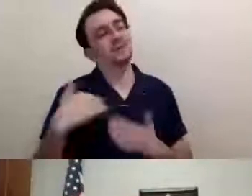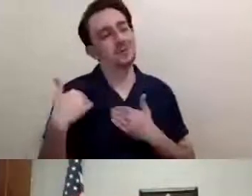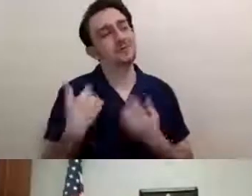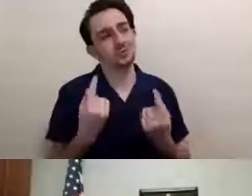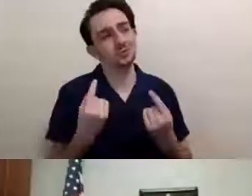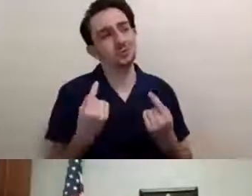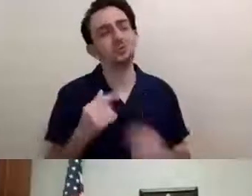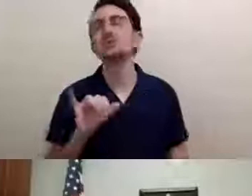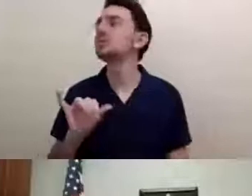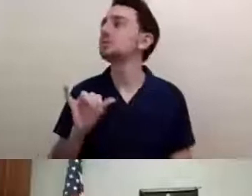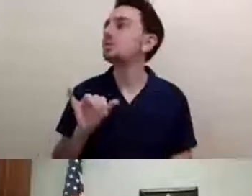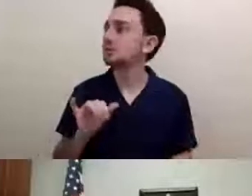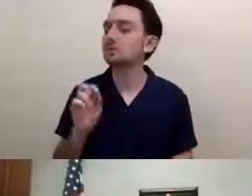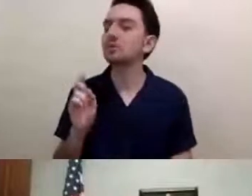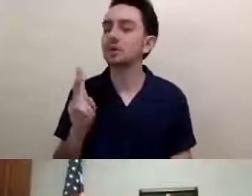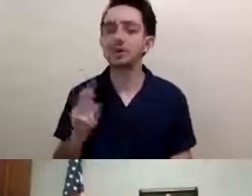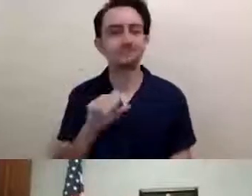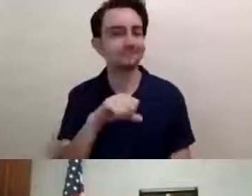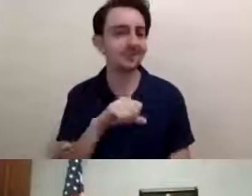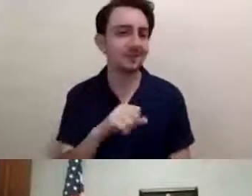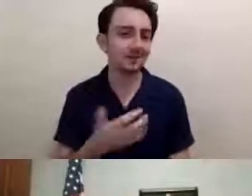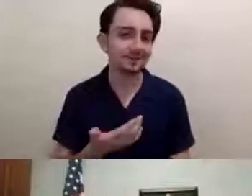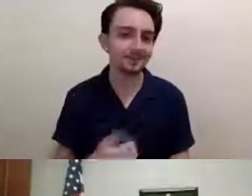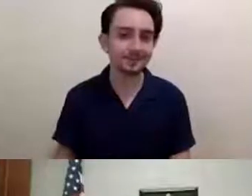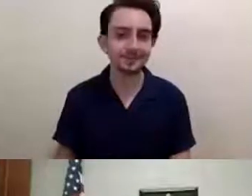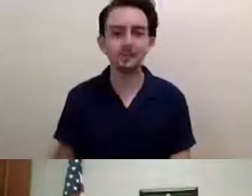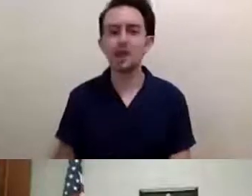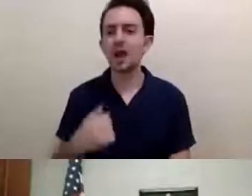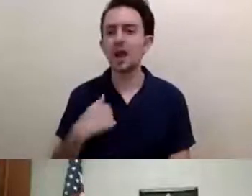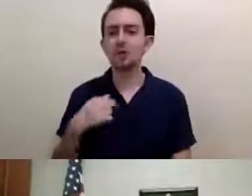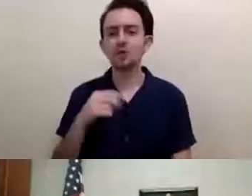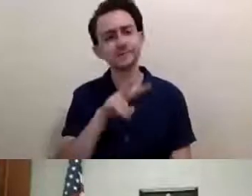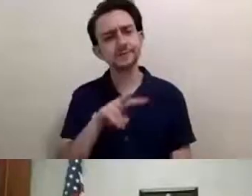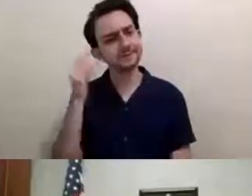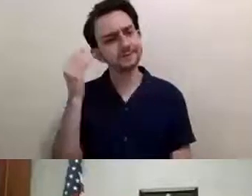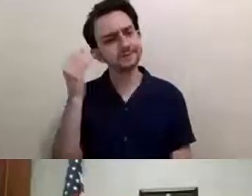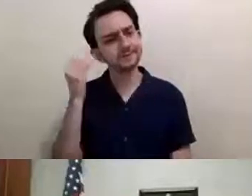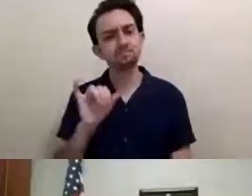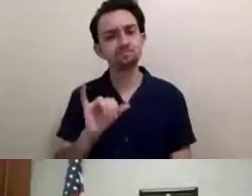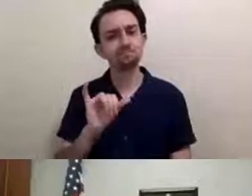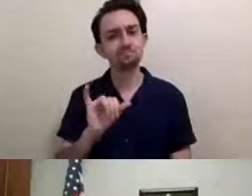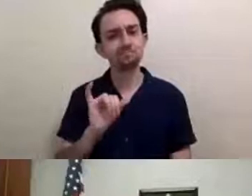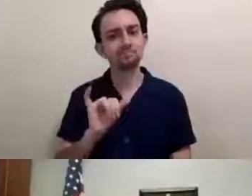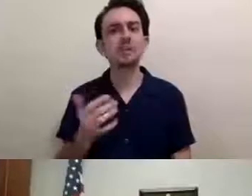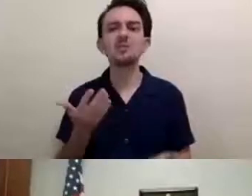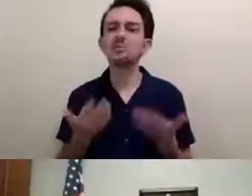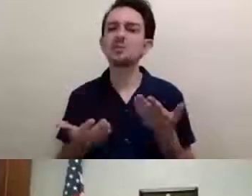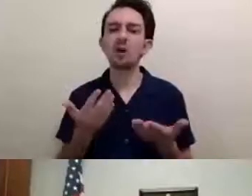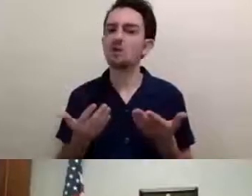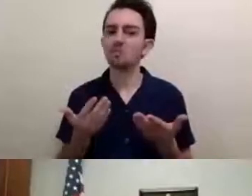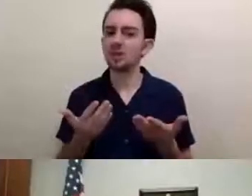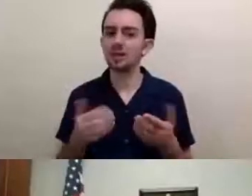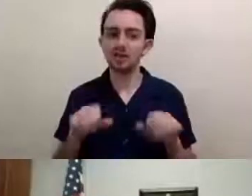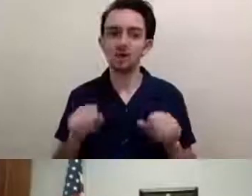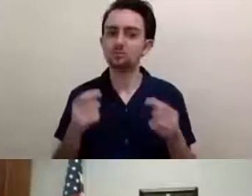even the committee, even that. Yeah, I was looking at that and thinking that probably could have come right out, because obviously